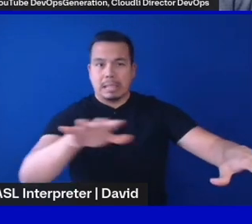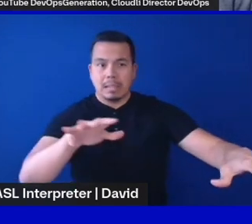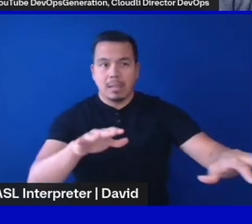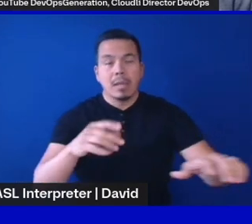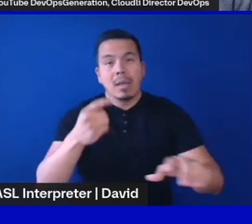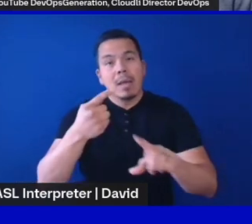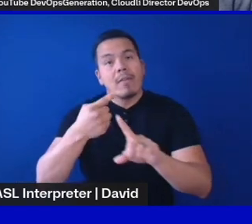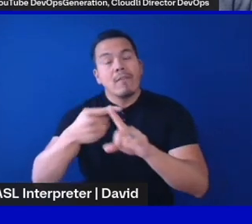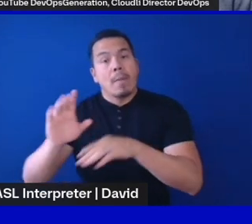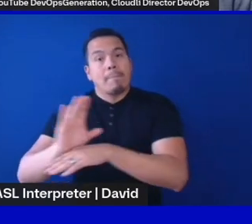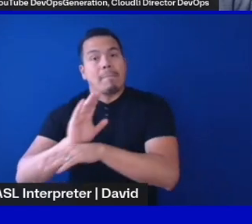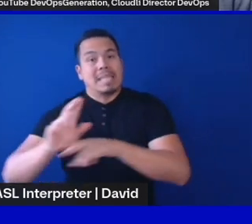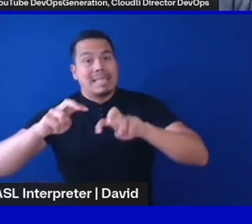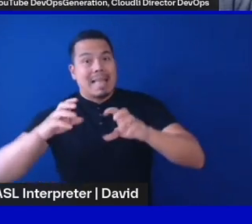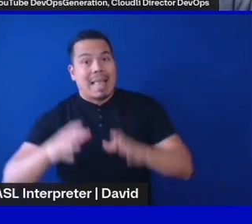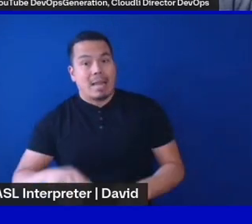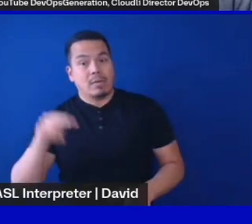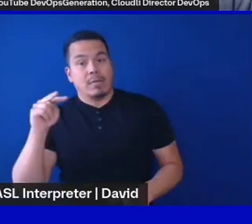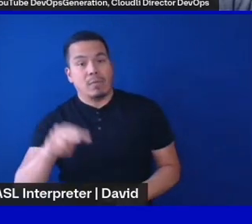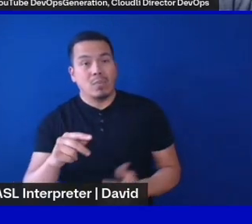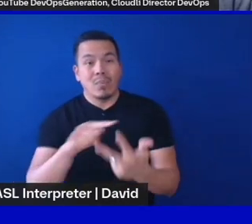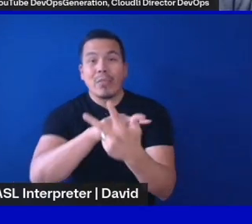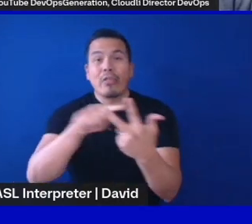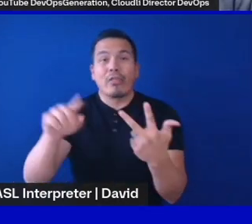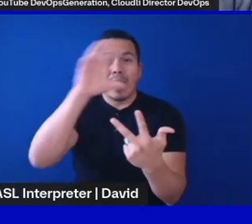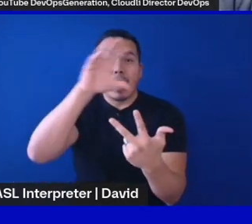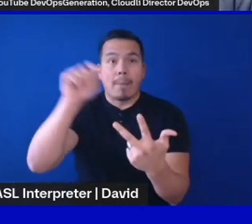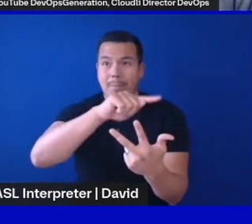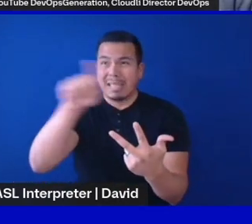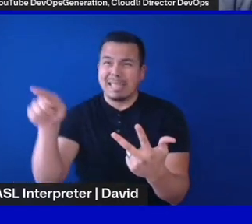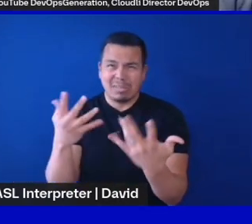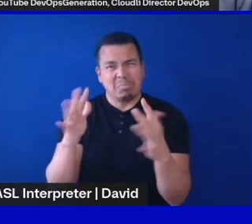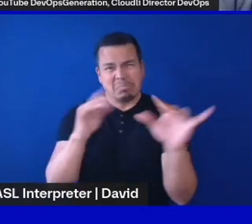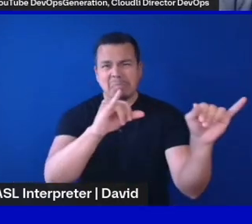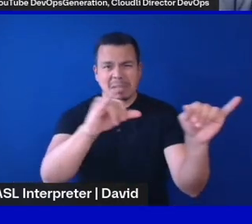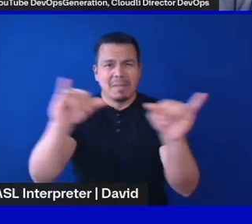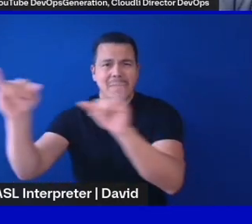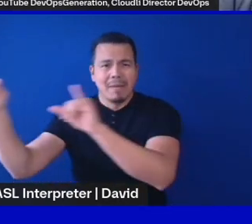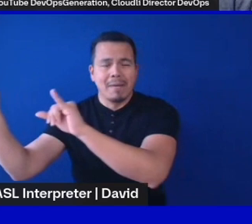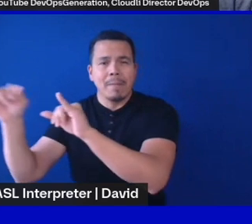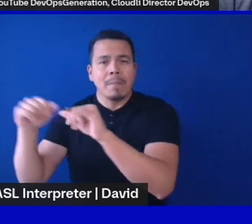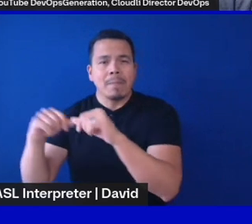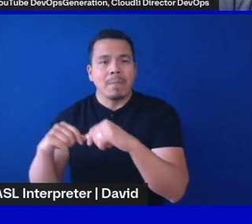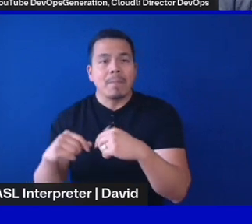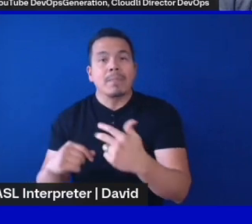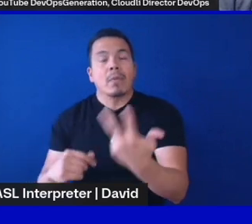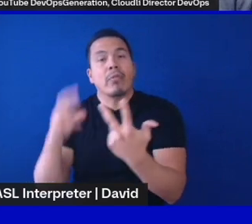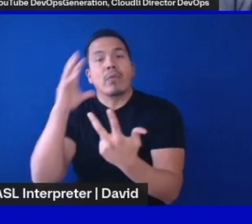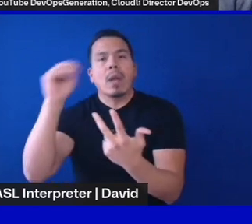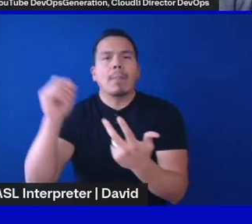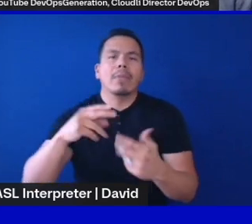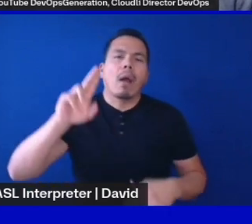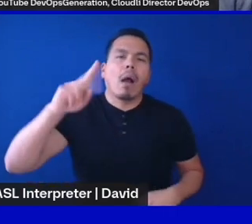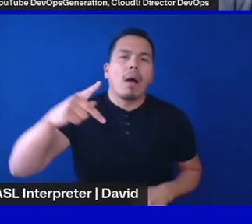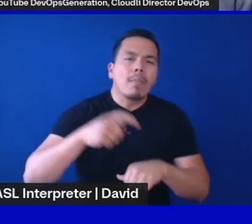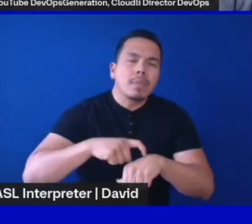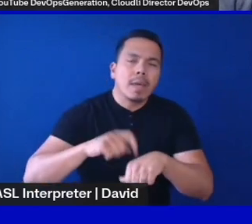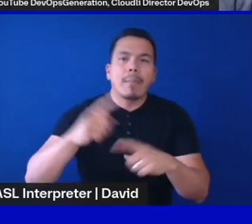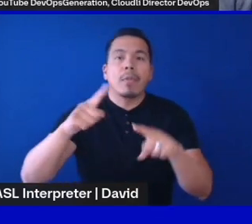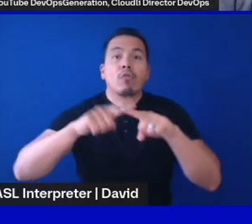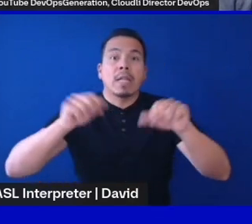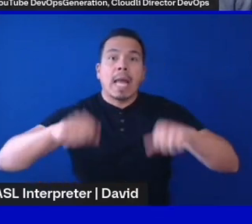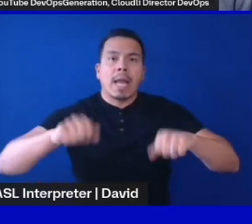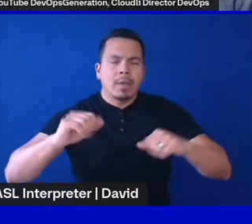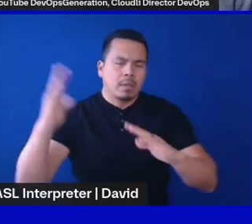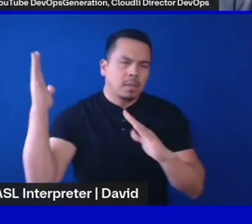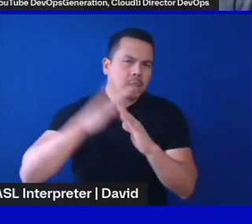point of view, all 3 companies were basically the same. And all 3 companies, uptime or reliability was the #1